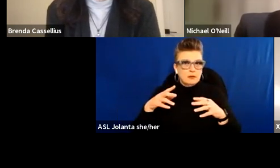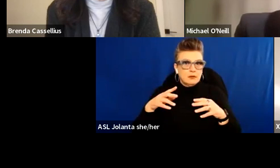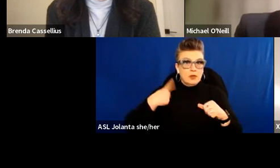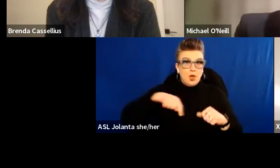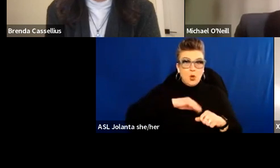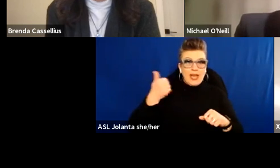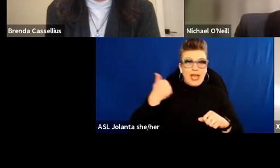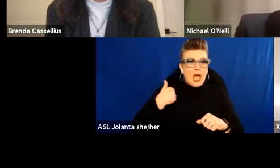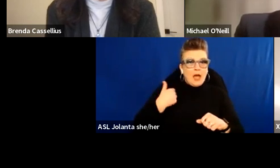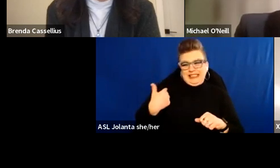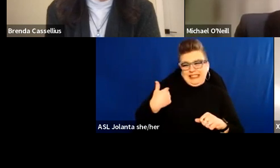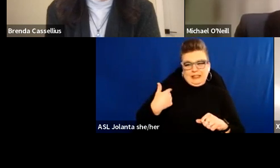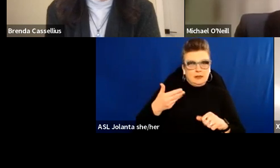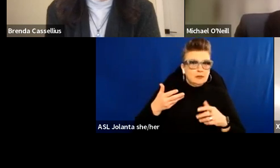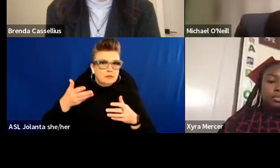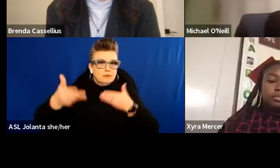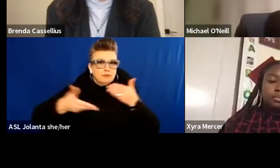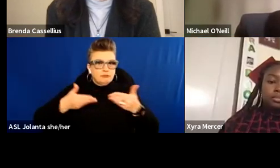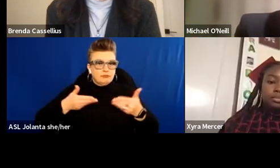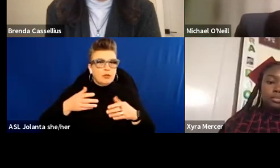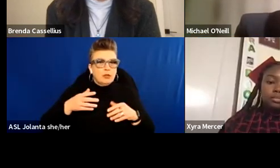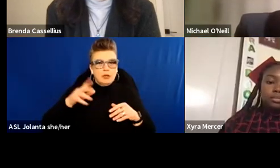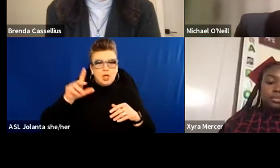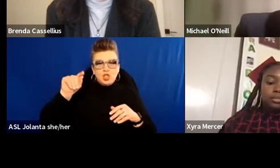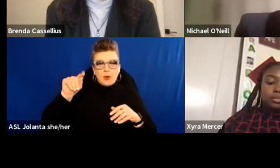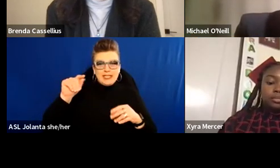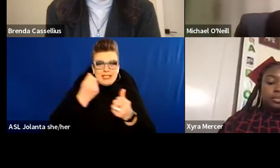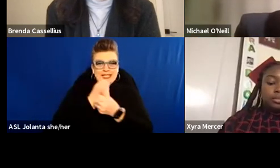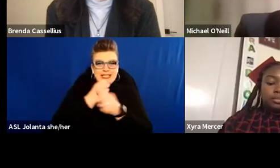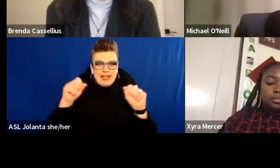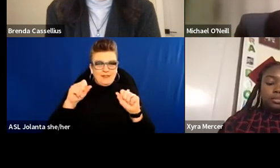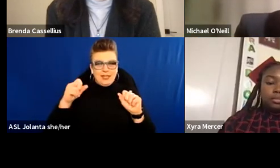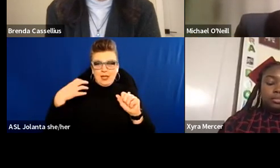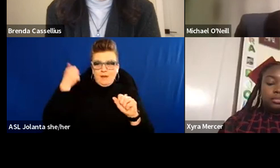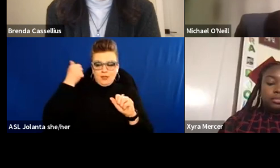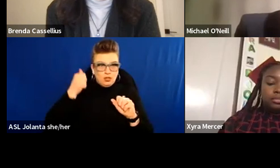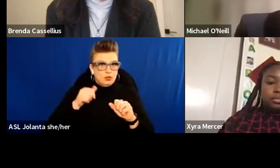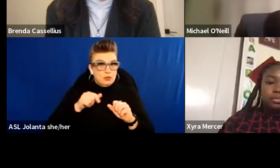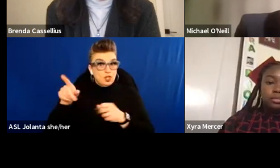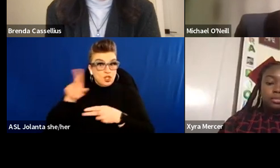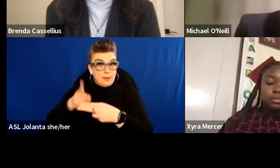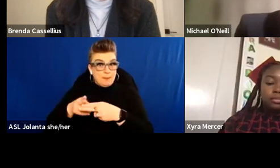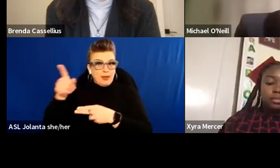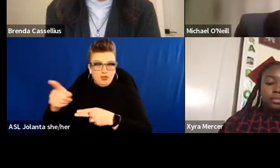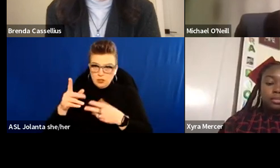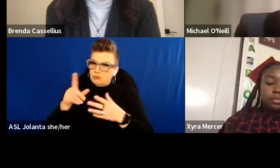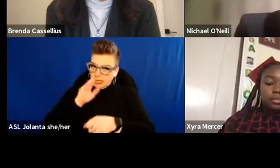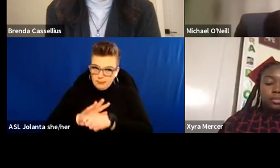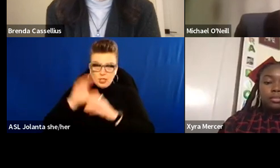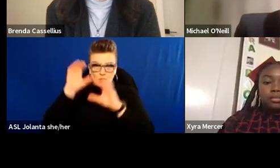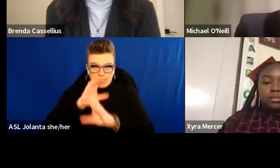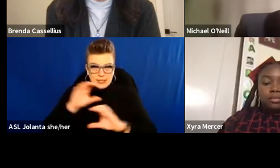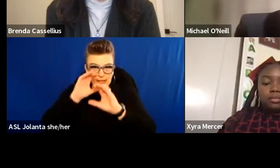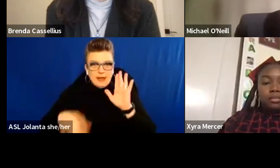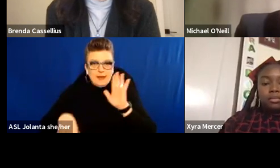recently allocated to her division um she said she was committed to seeking out and and finding